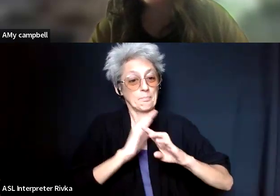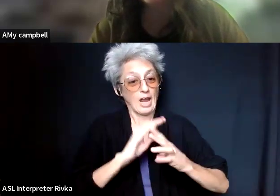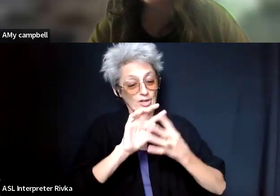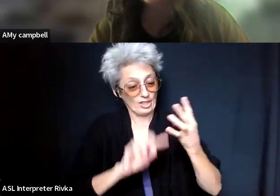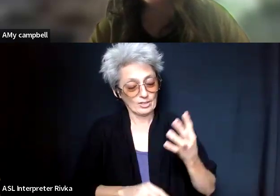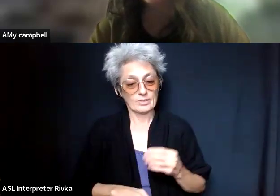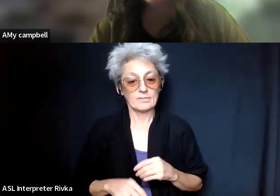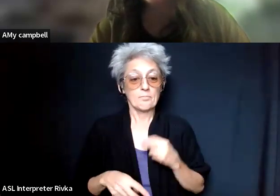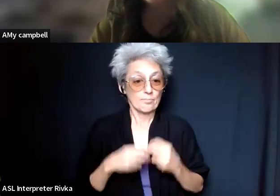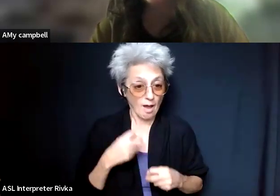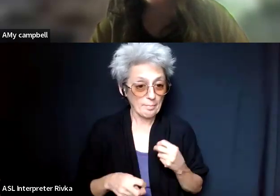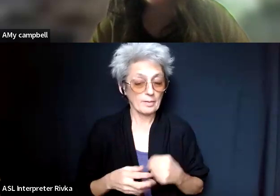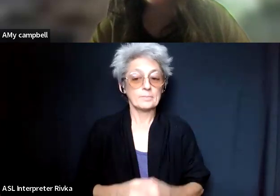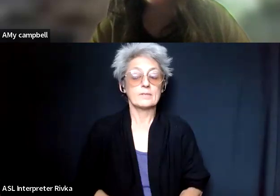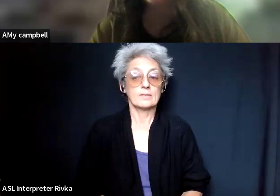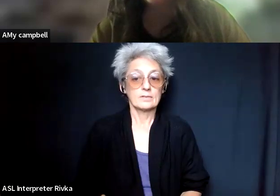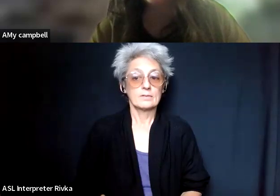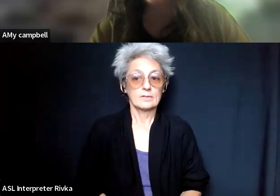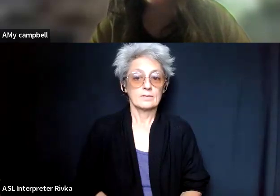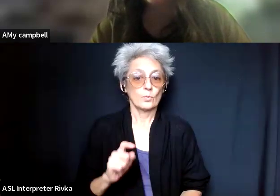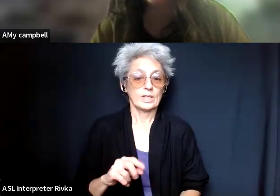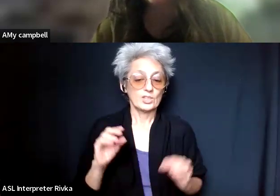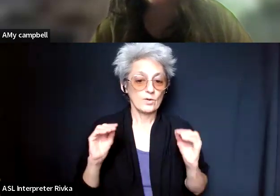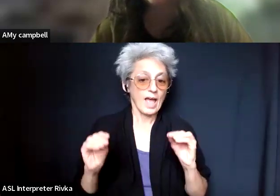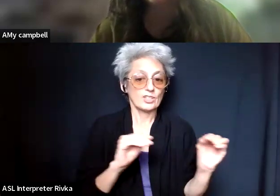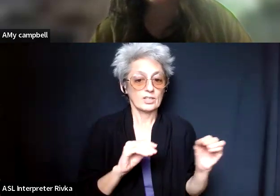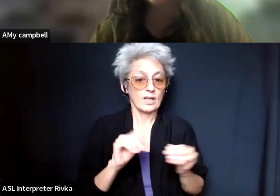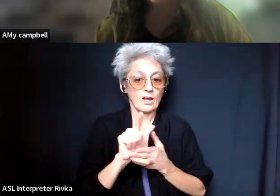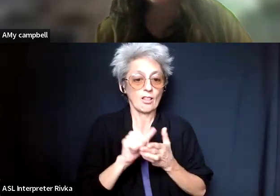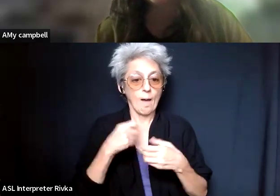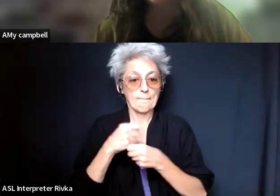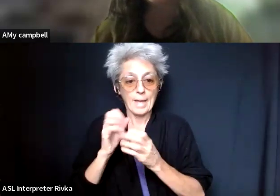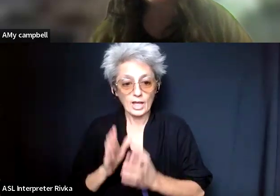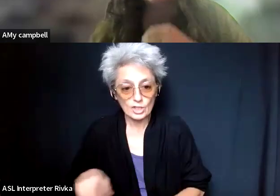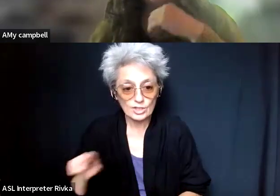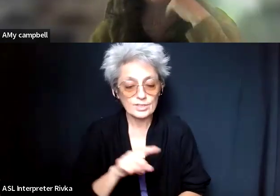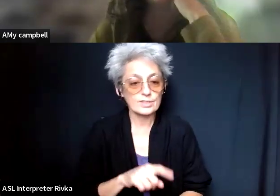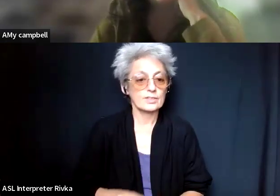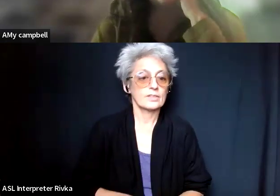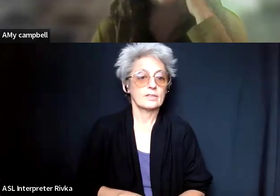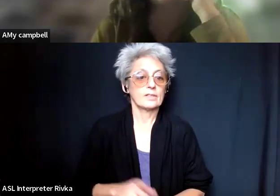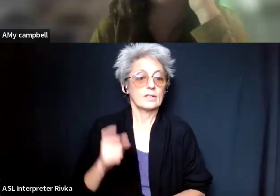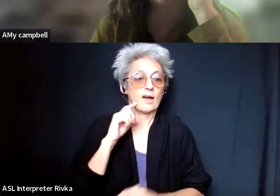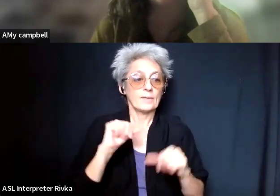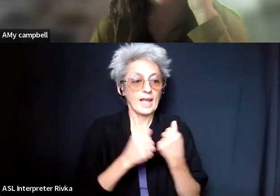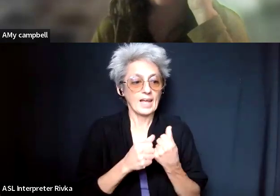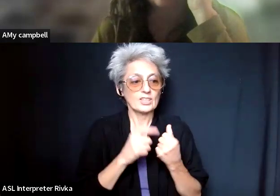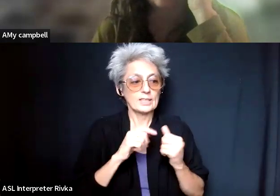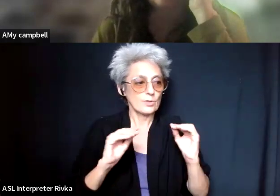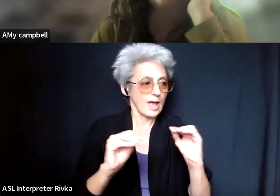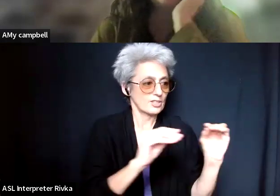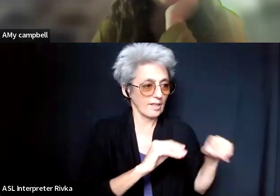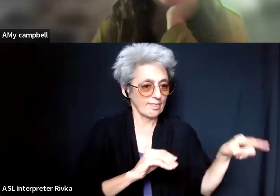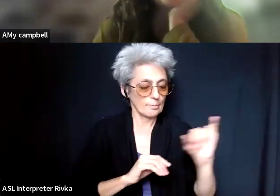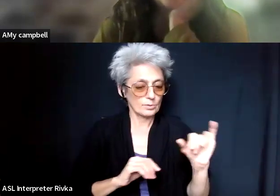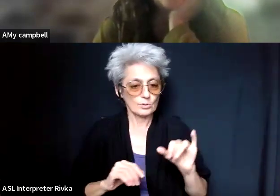and we really need to educate lawmakers and government agencies that